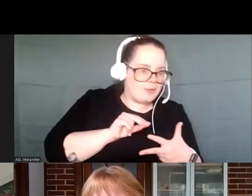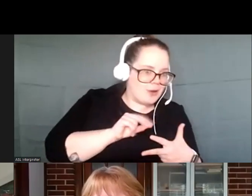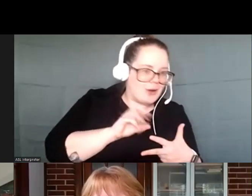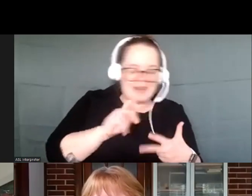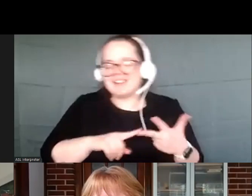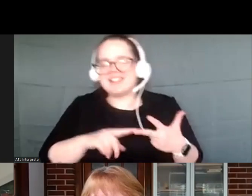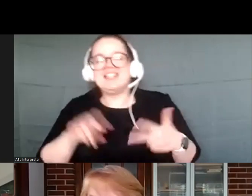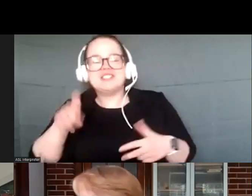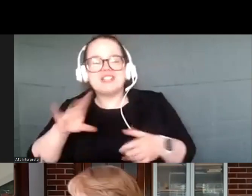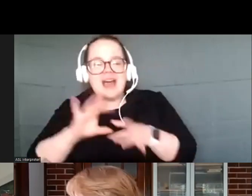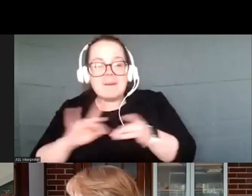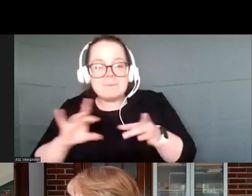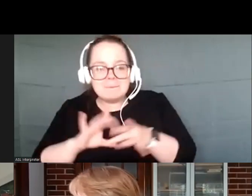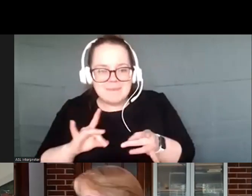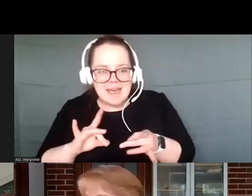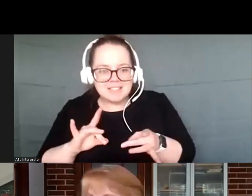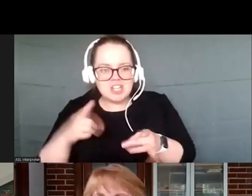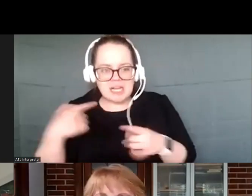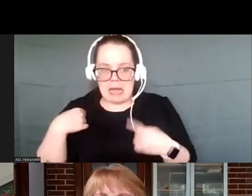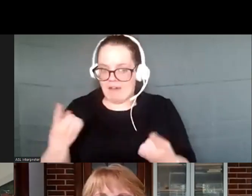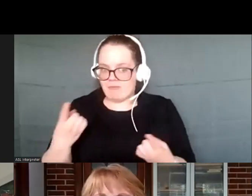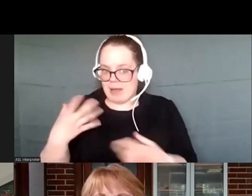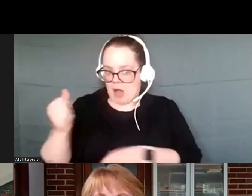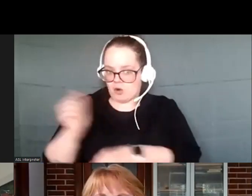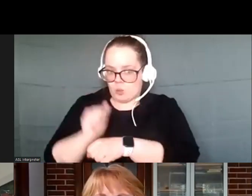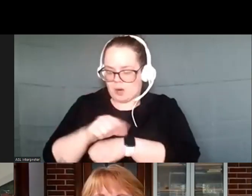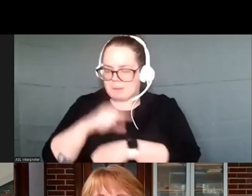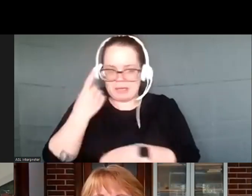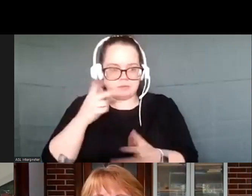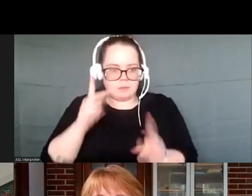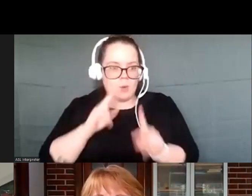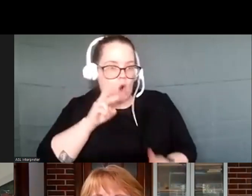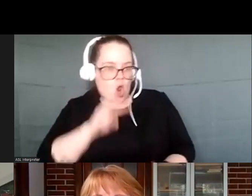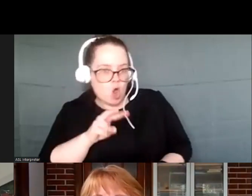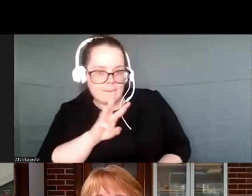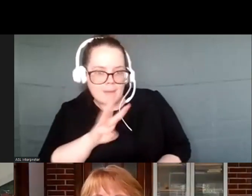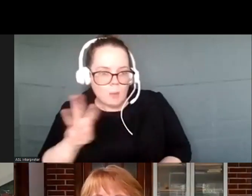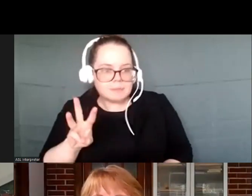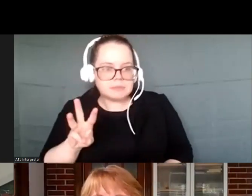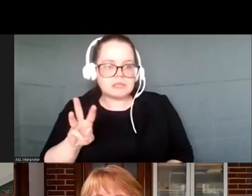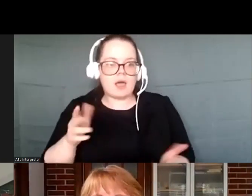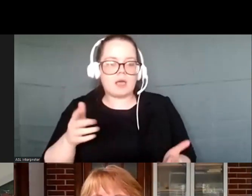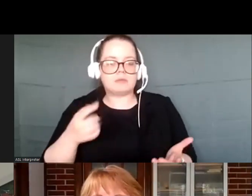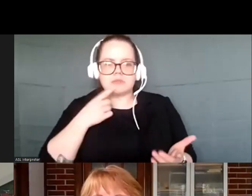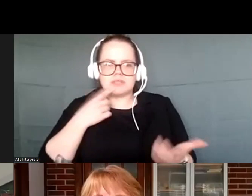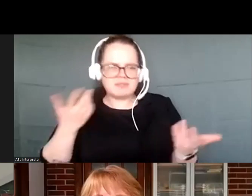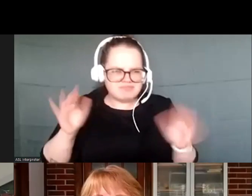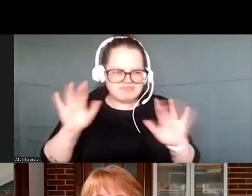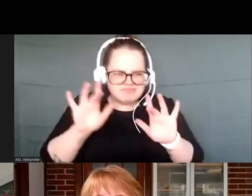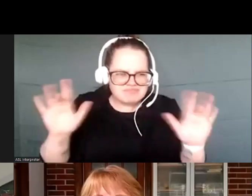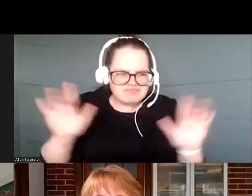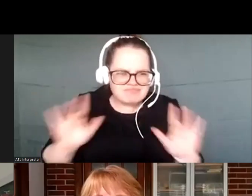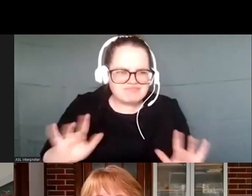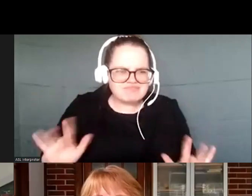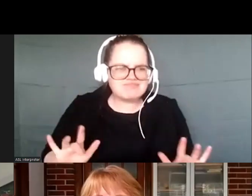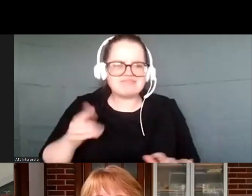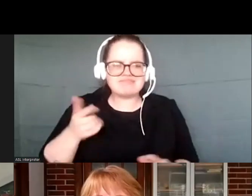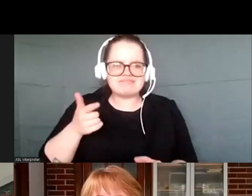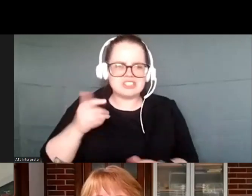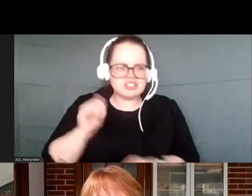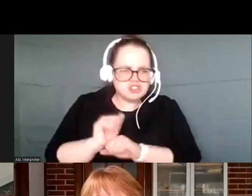should I mention that I've been out of work? Because, you know, people look on my website and be like, there's no, you know, gigs for a long